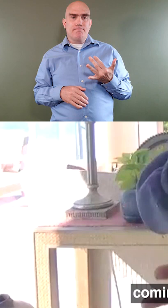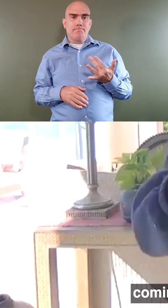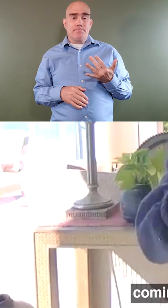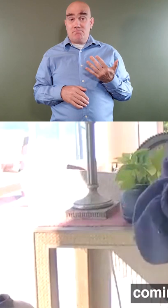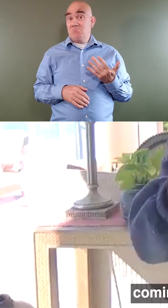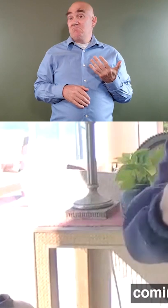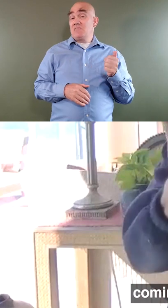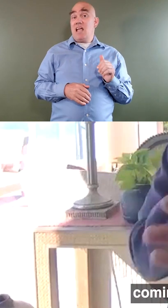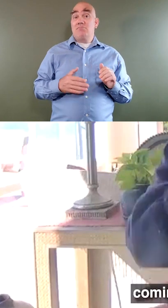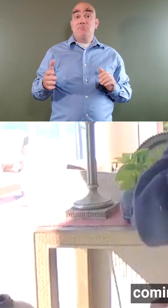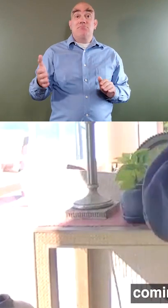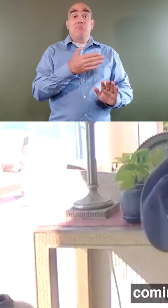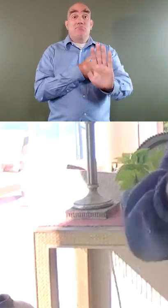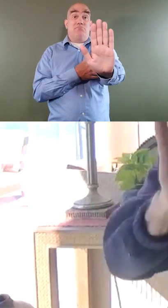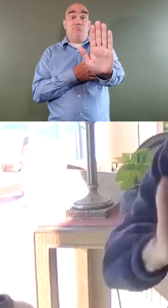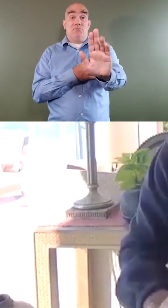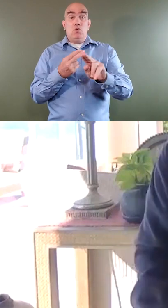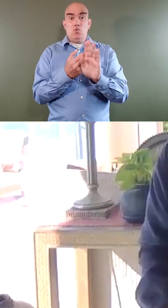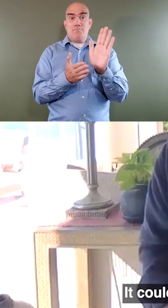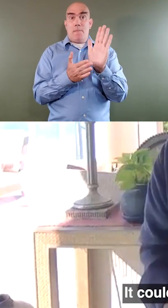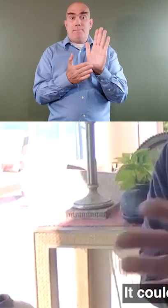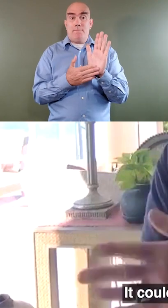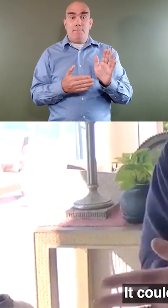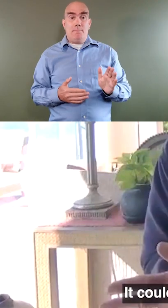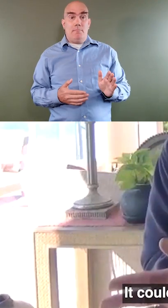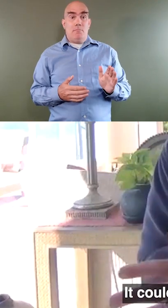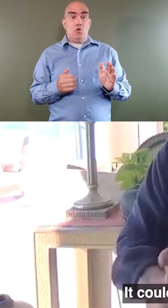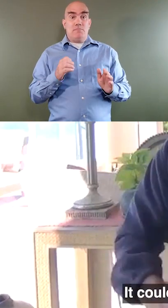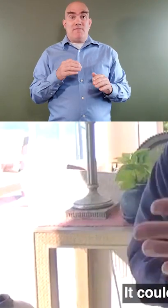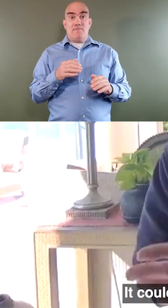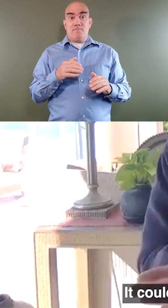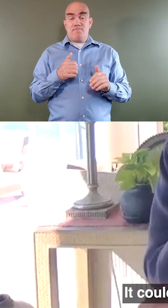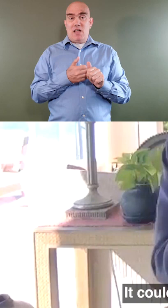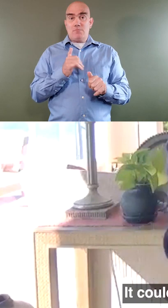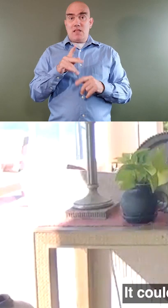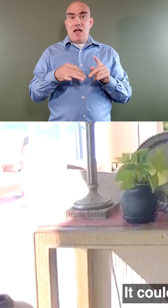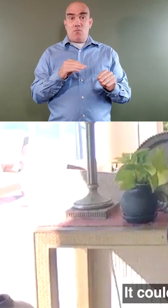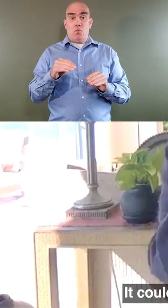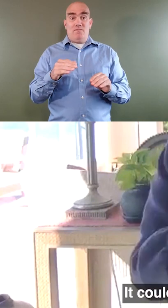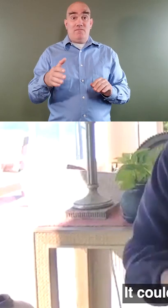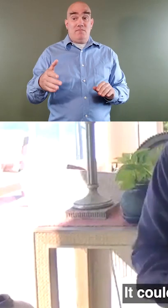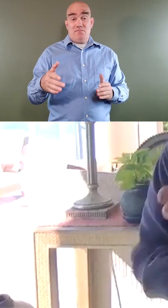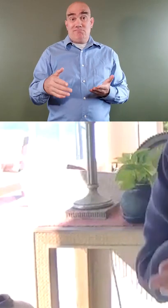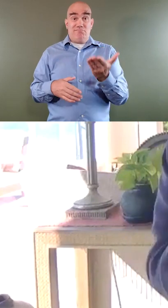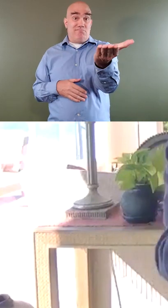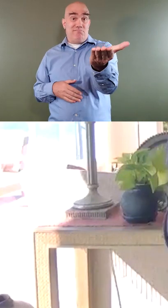coming up using the palm of the hand. It could be followed by this kind of